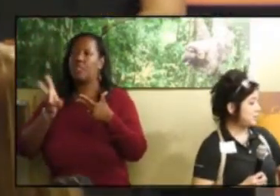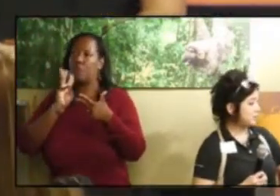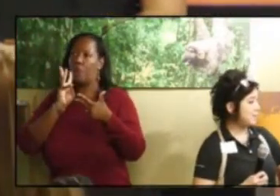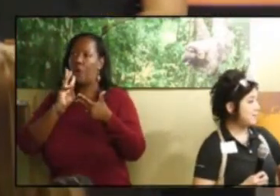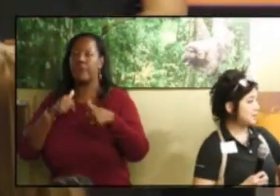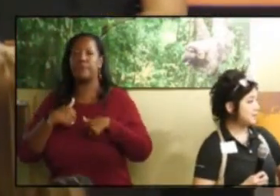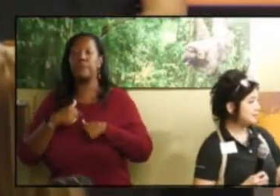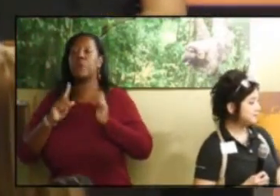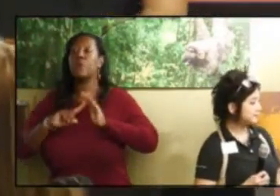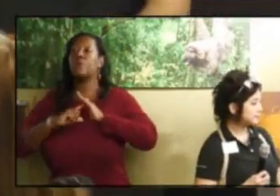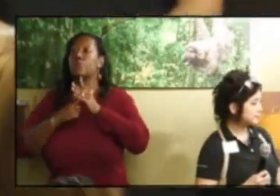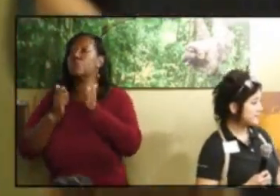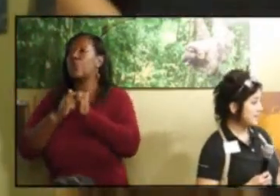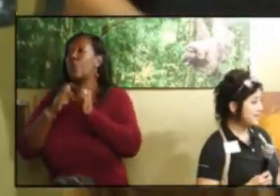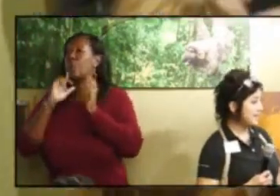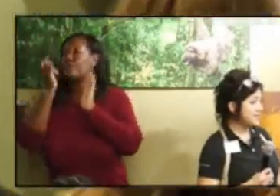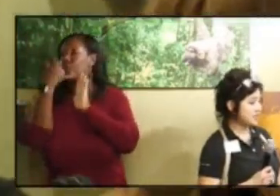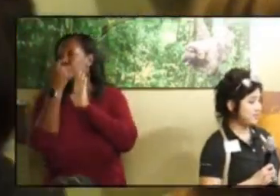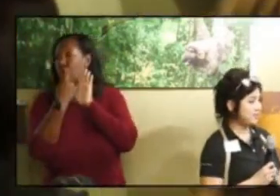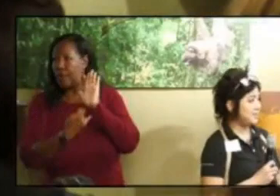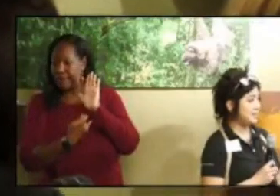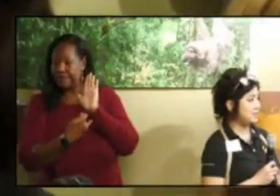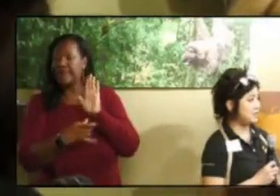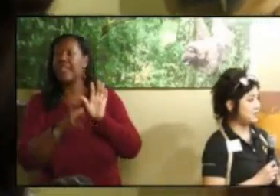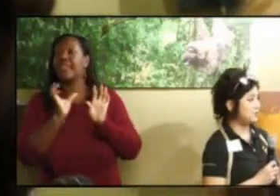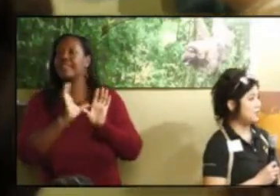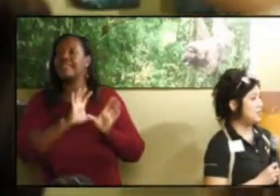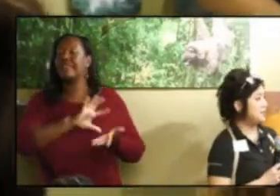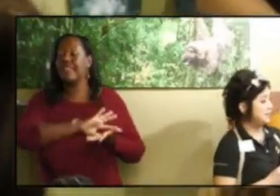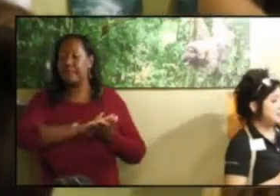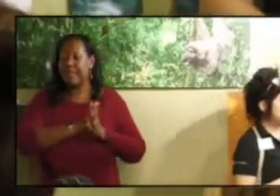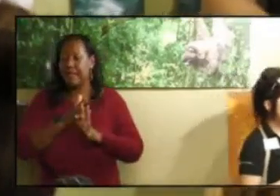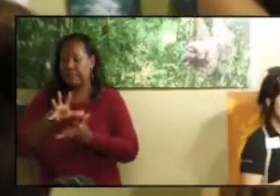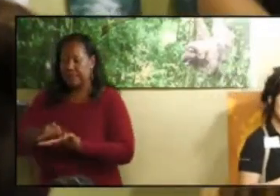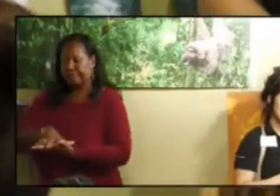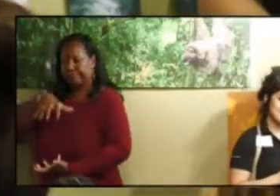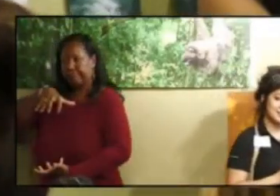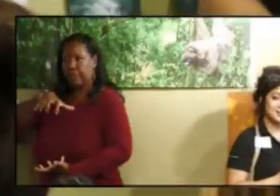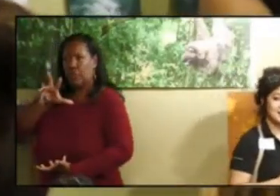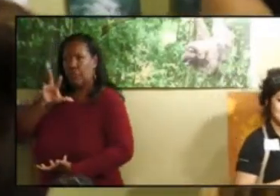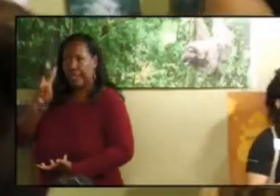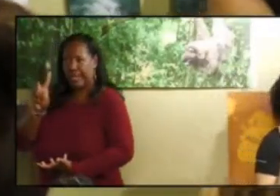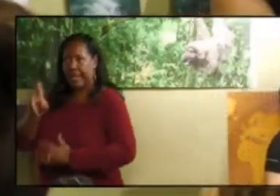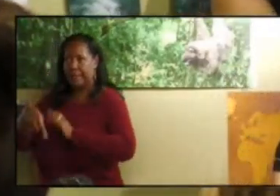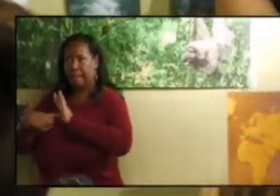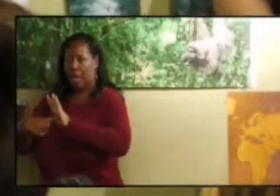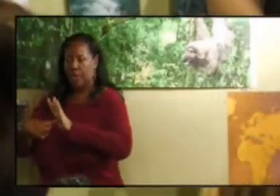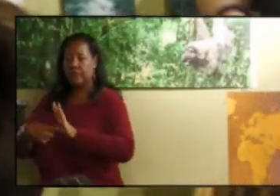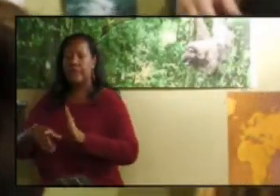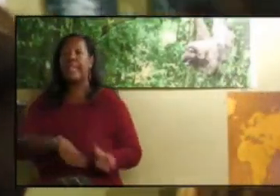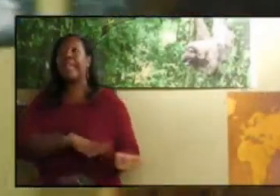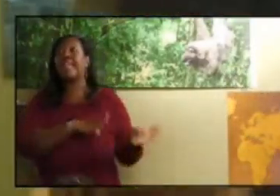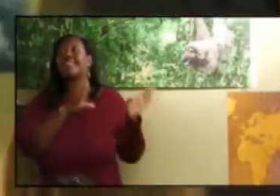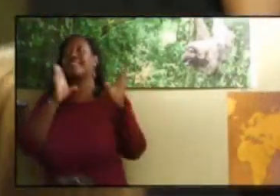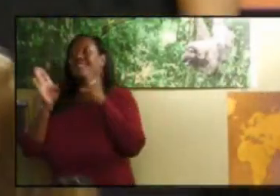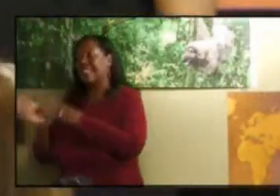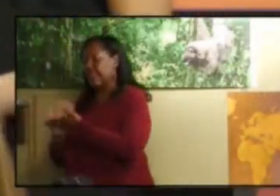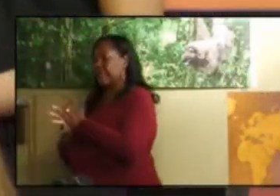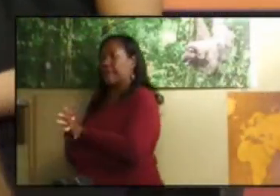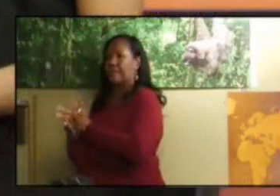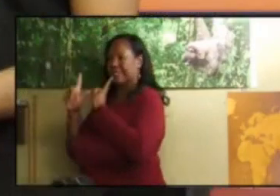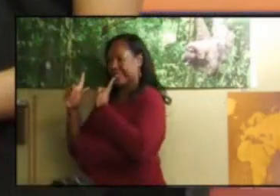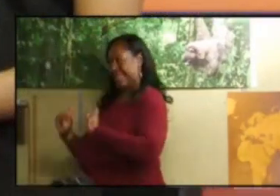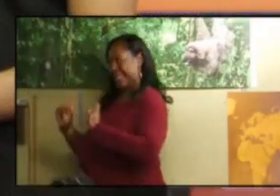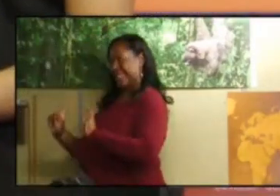doing 3D modeling, and then shifted into doing tests to see the image and the text. We wanted